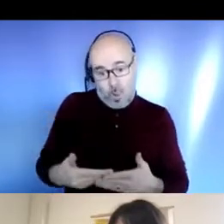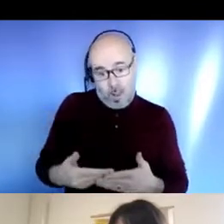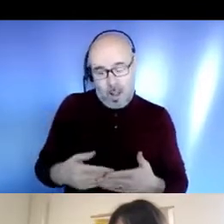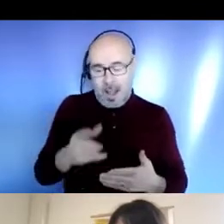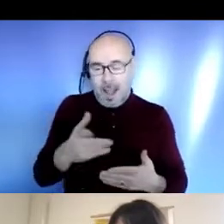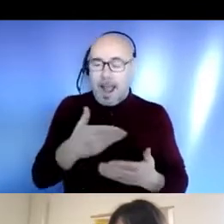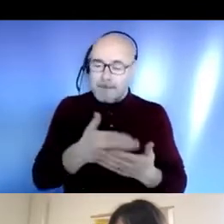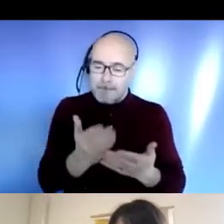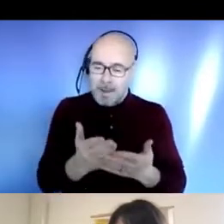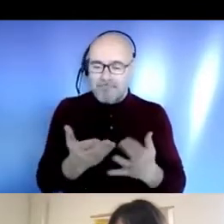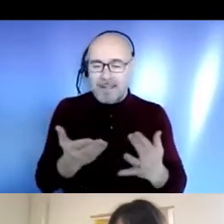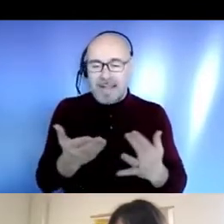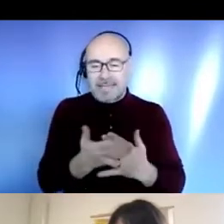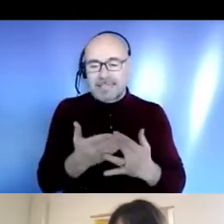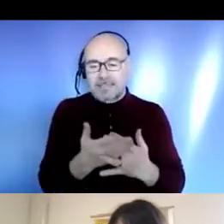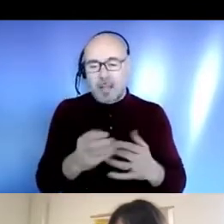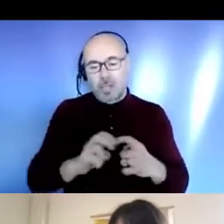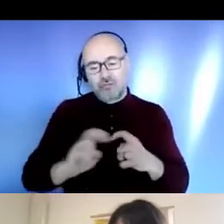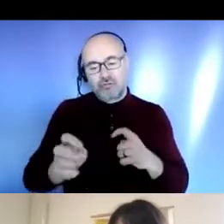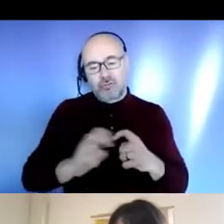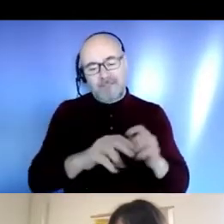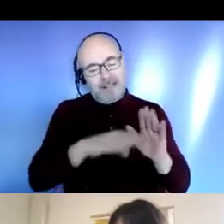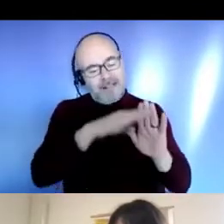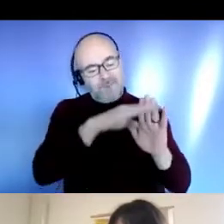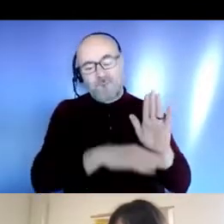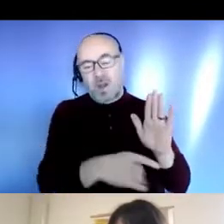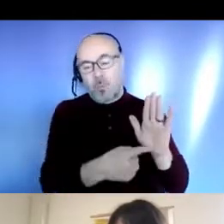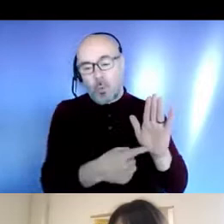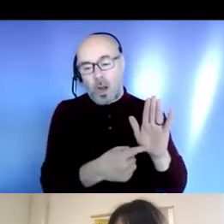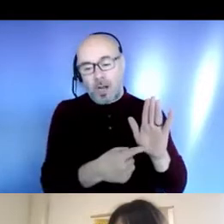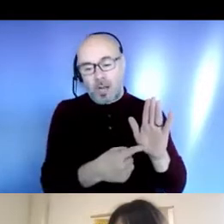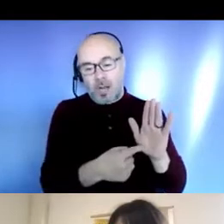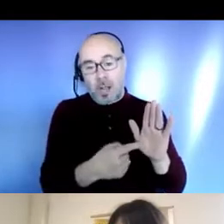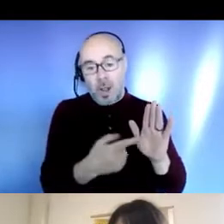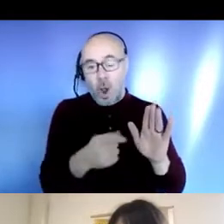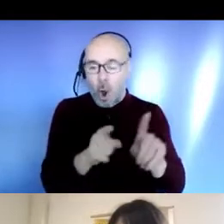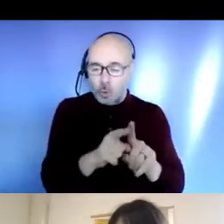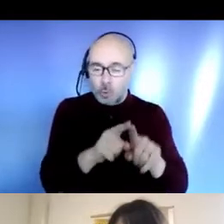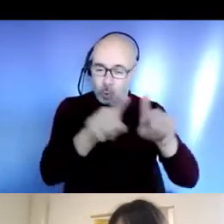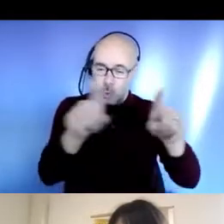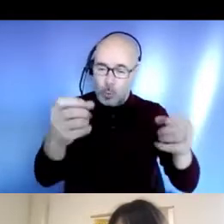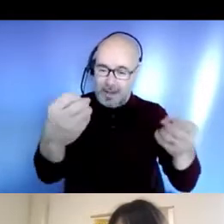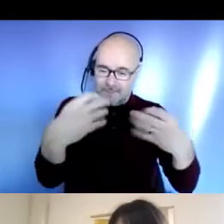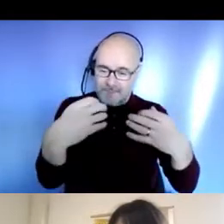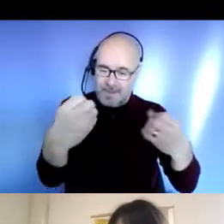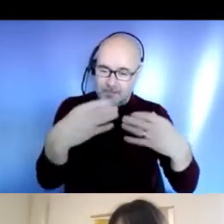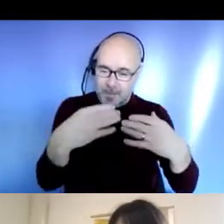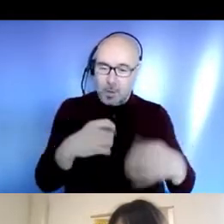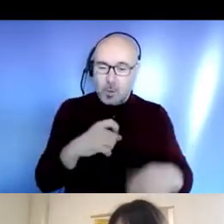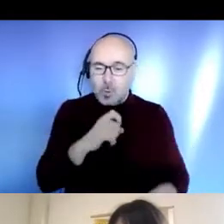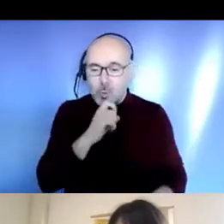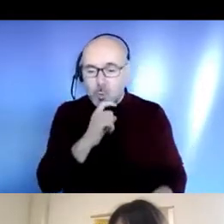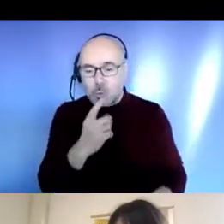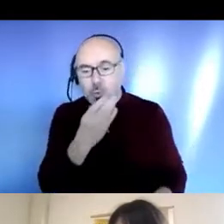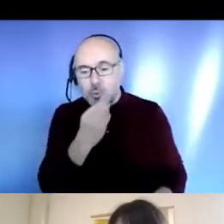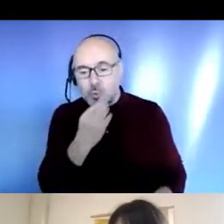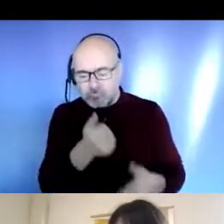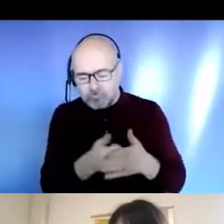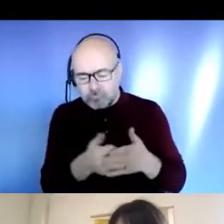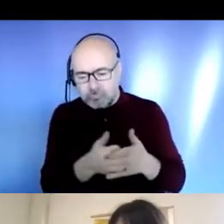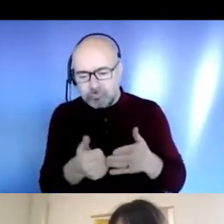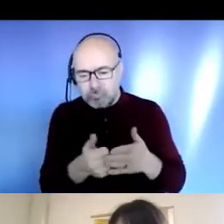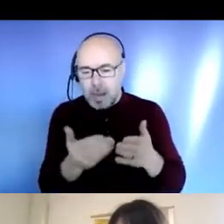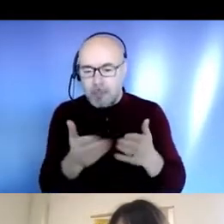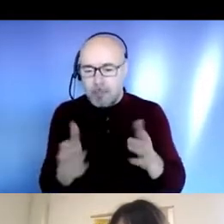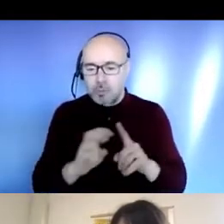is, and again, feedback from people that use public transport in and around Scotland, is journey planning